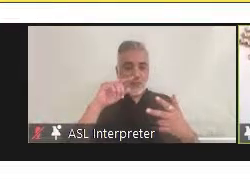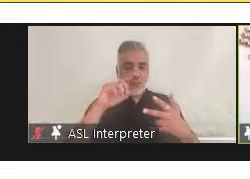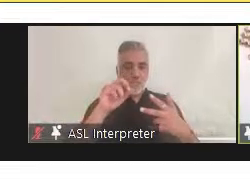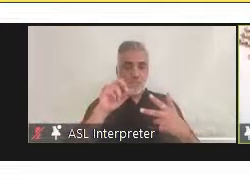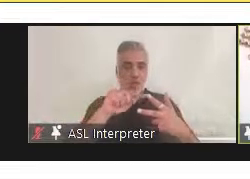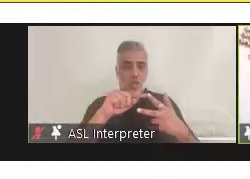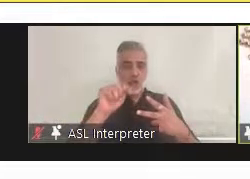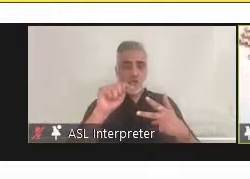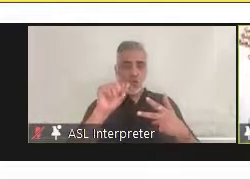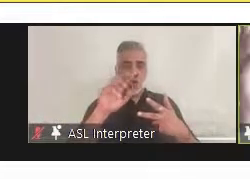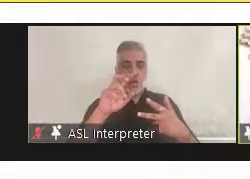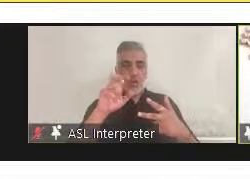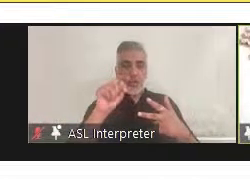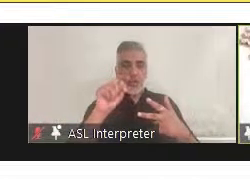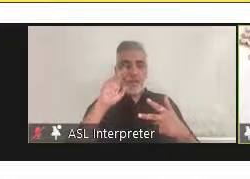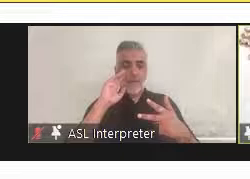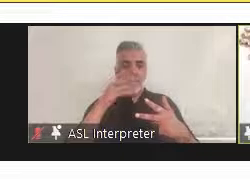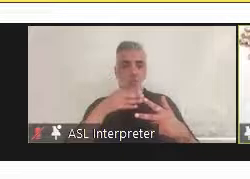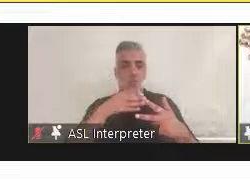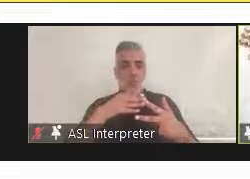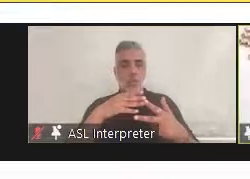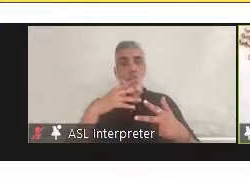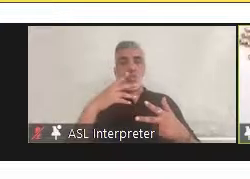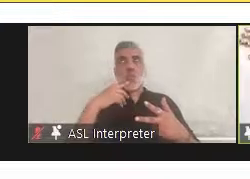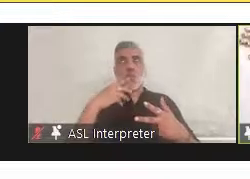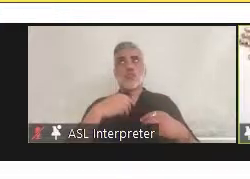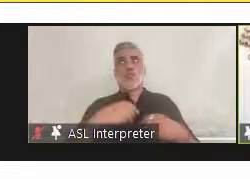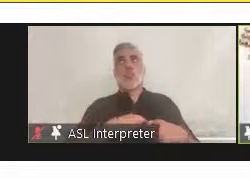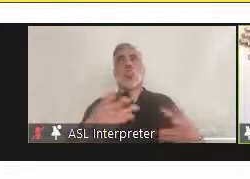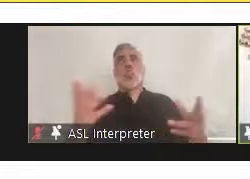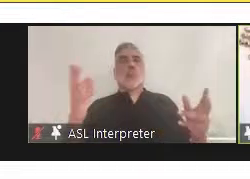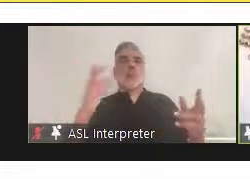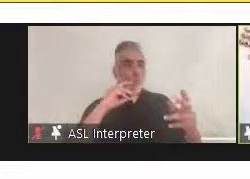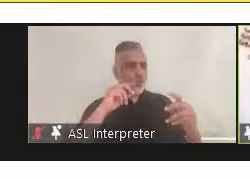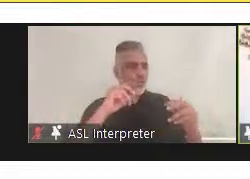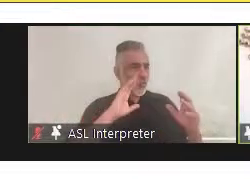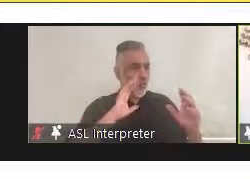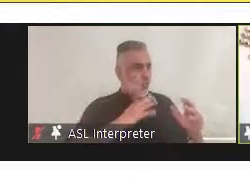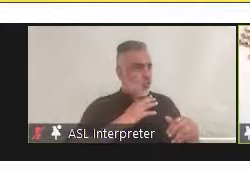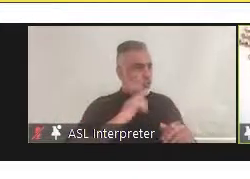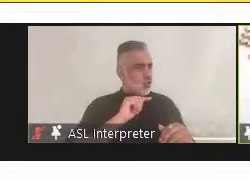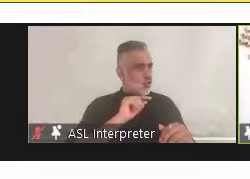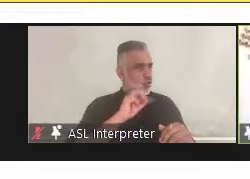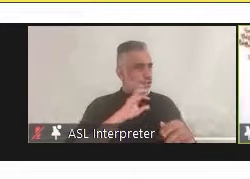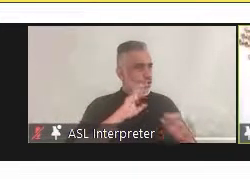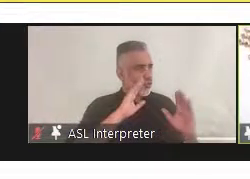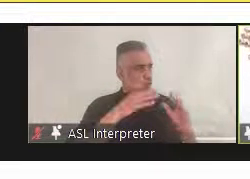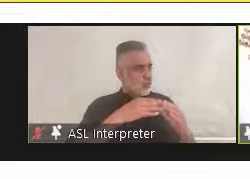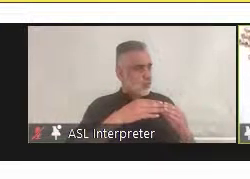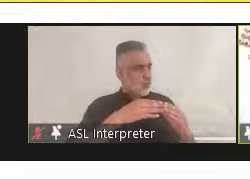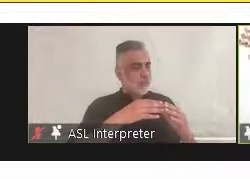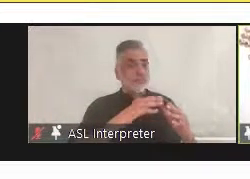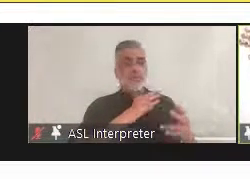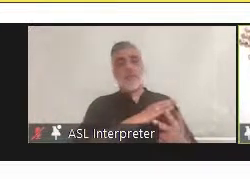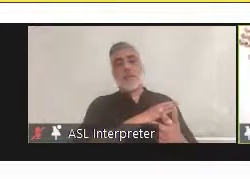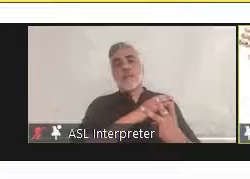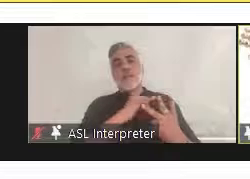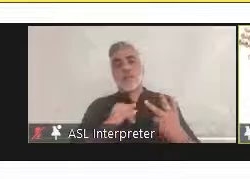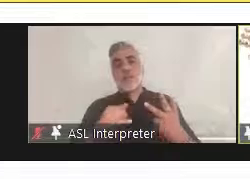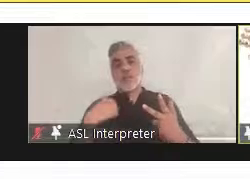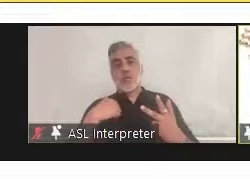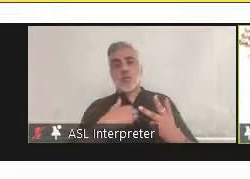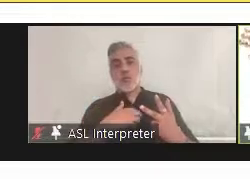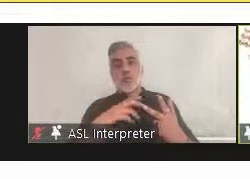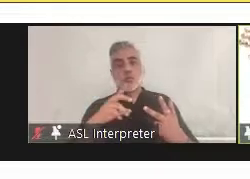that we don't just roll out blindly, but with a specific target. Finally, we want to support the National Council